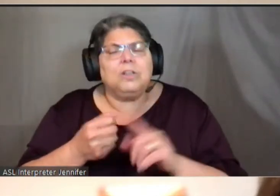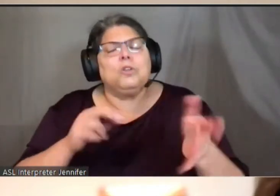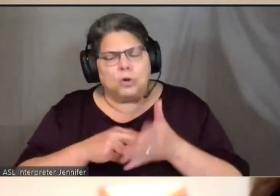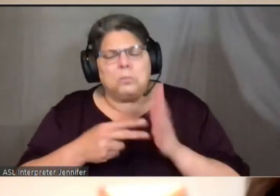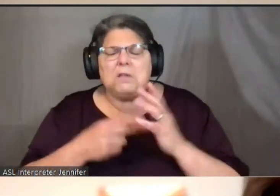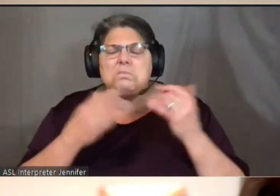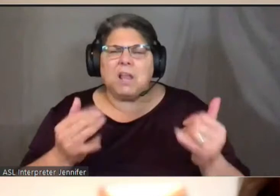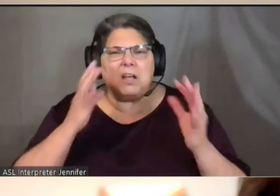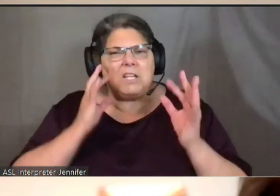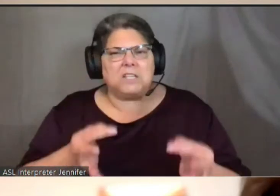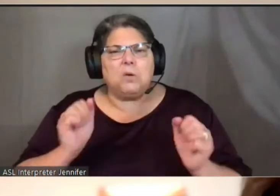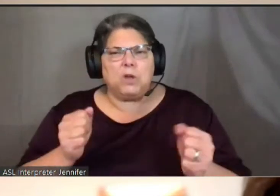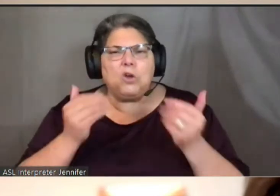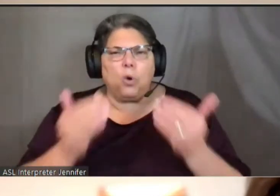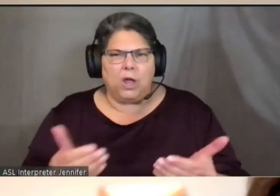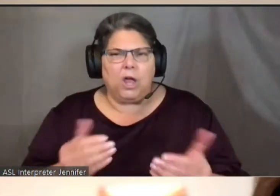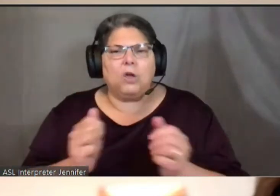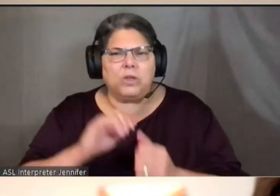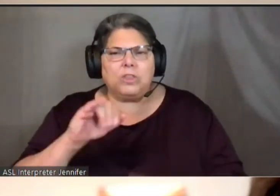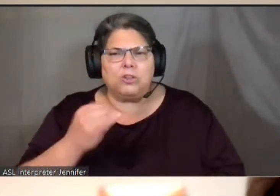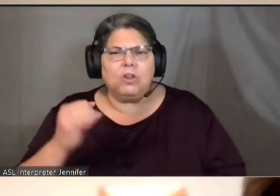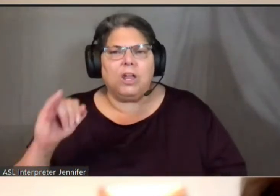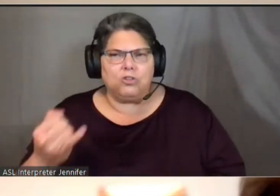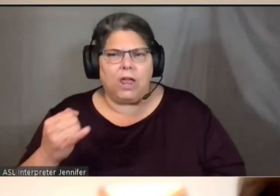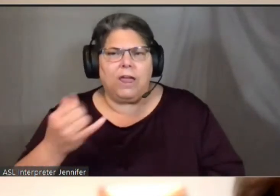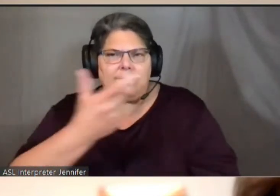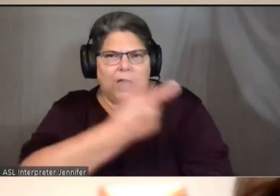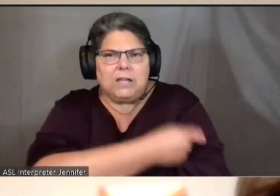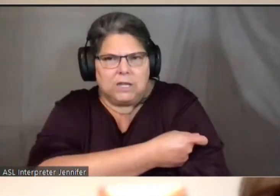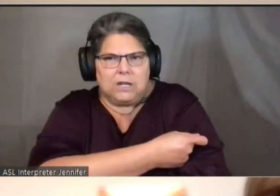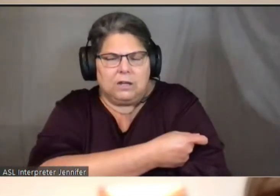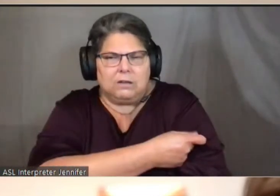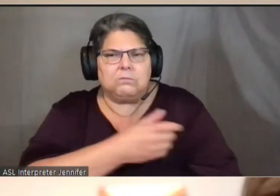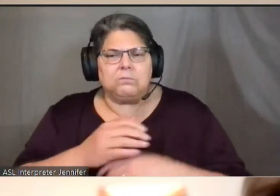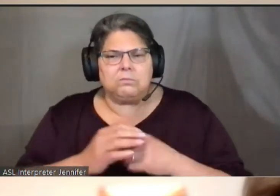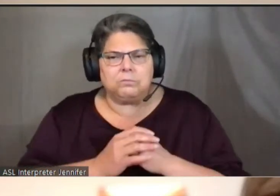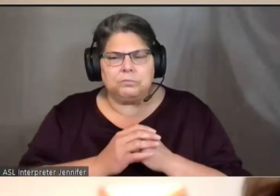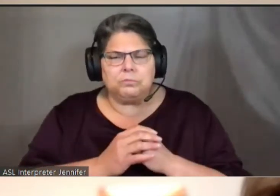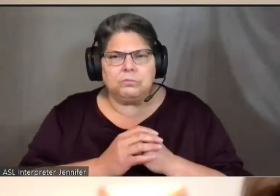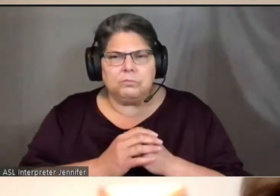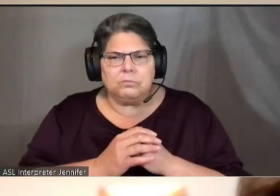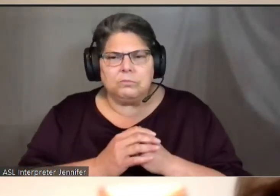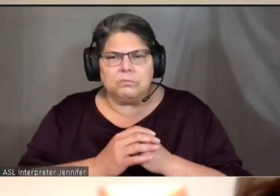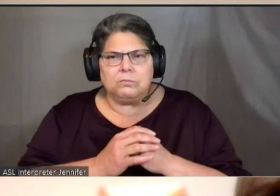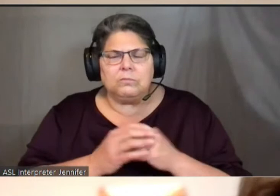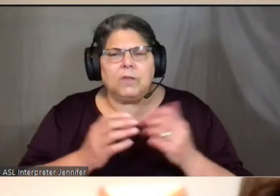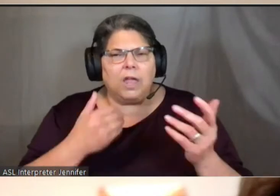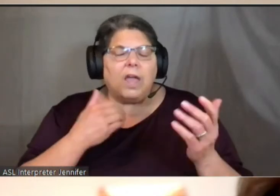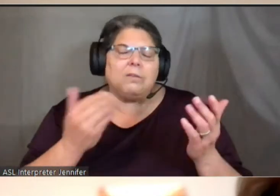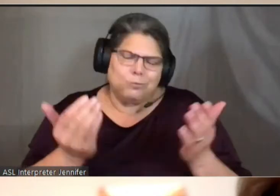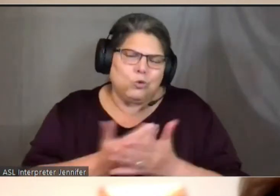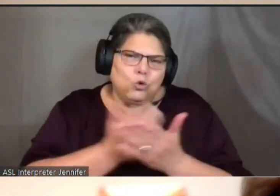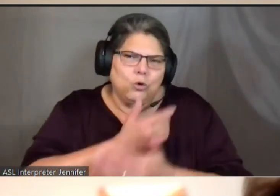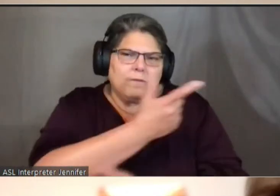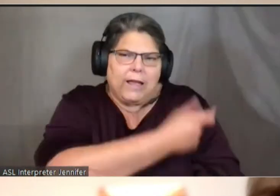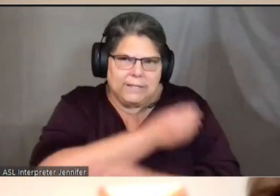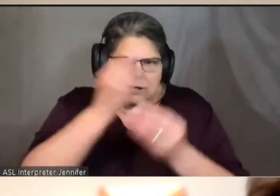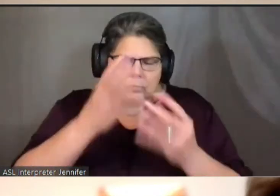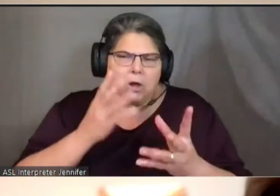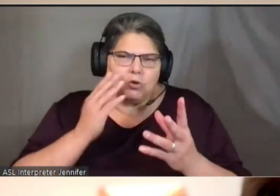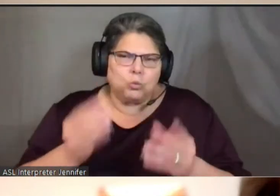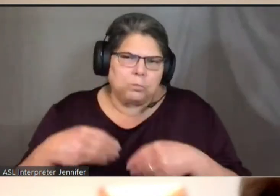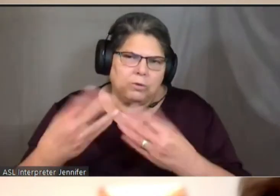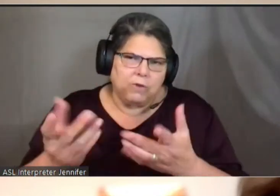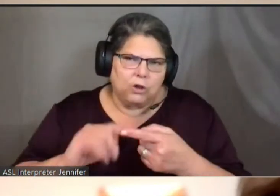J&J or Janssen vaccine with new vaccine information being provided to all the